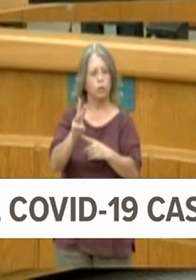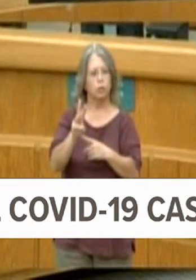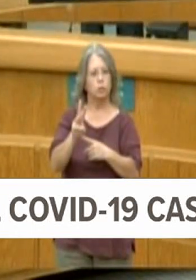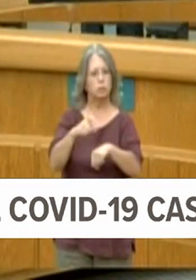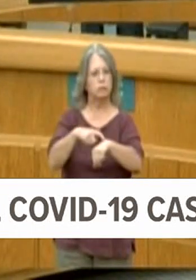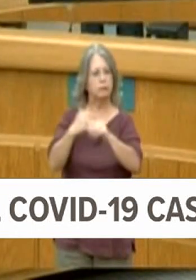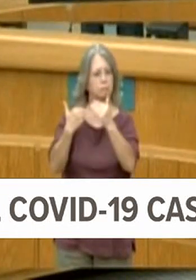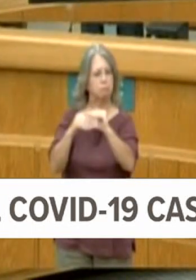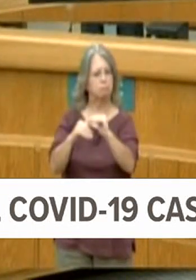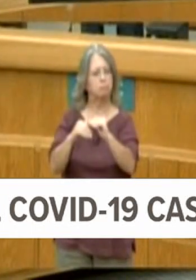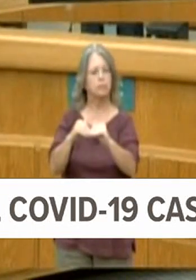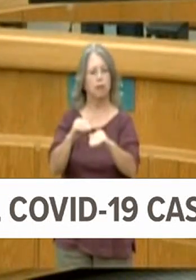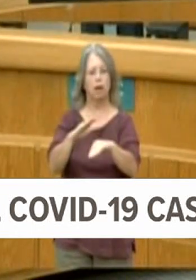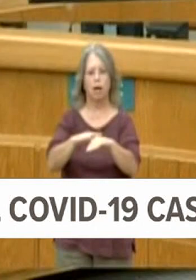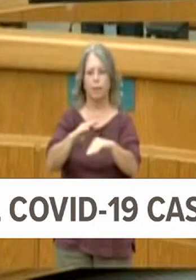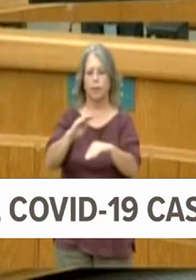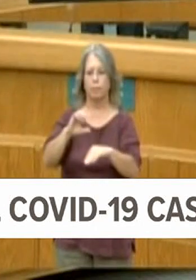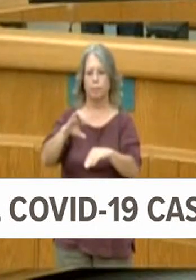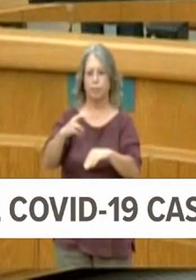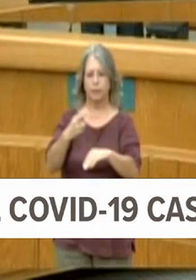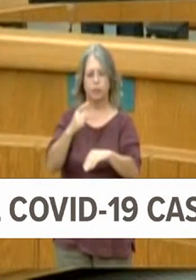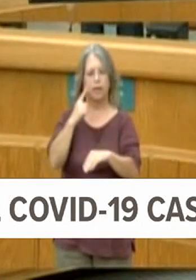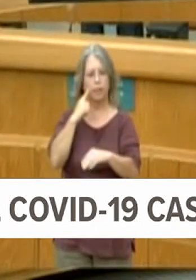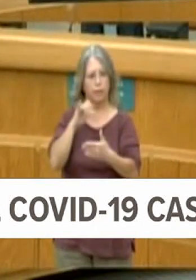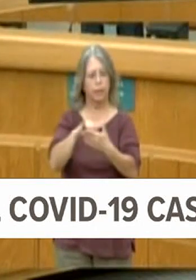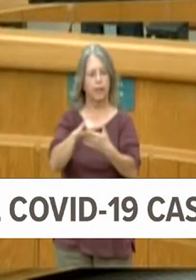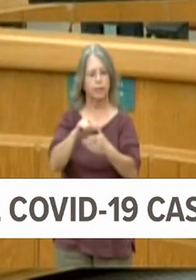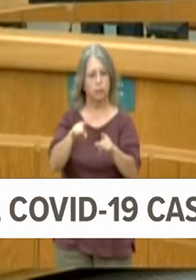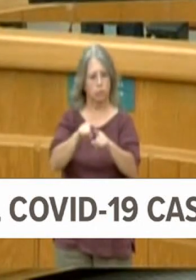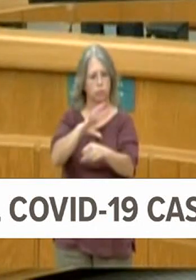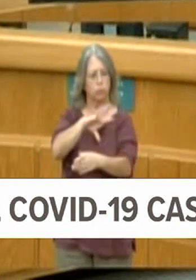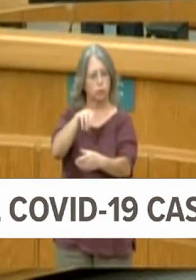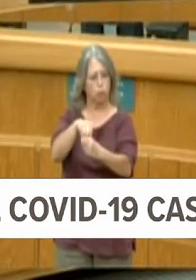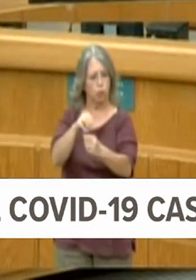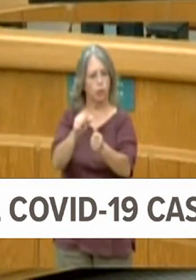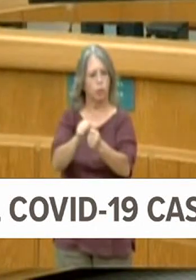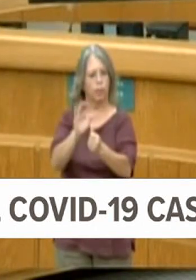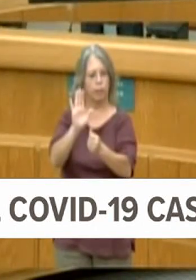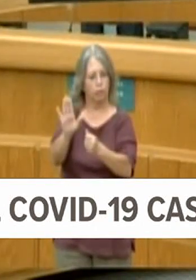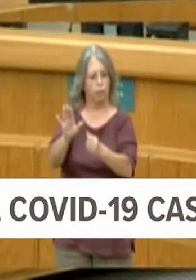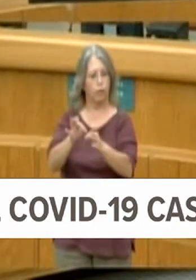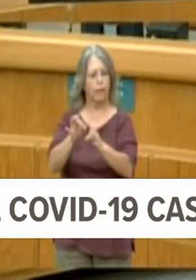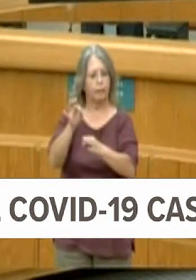City County leaders reminding the public yet again, now is not the time to let our guard down.